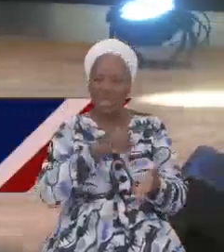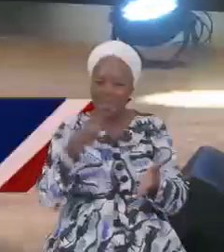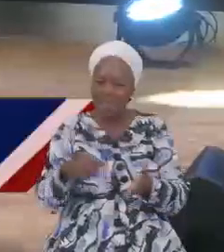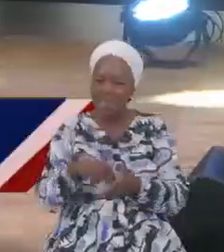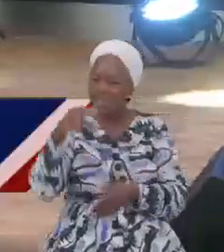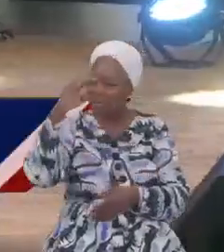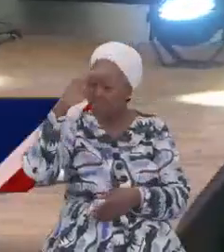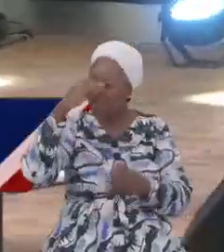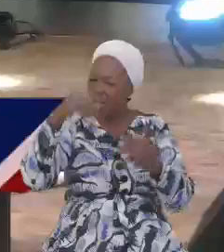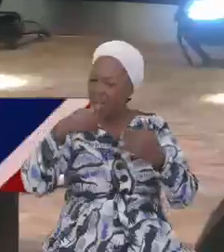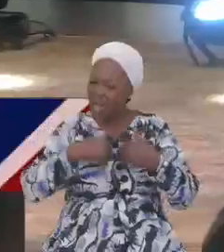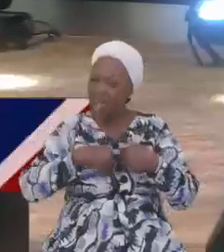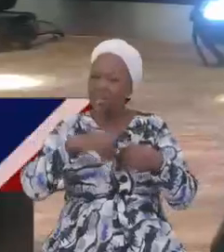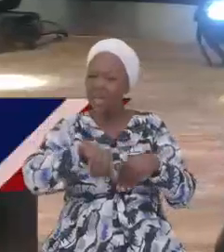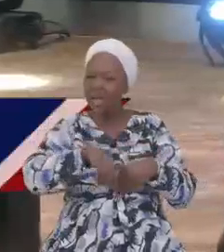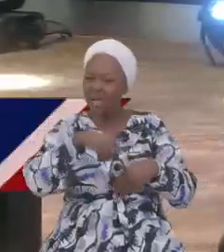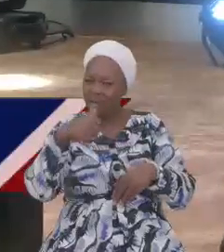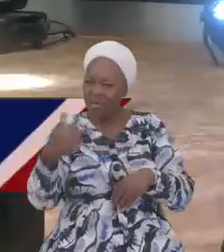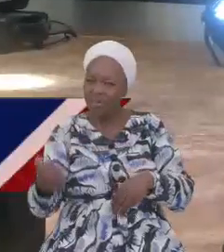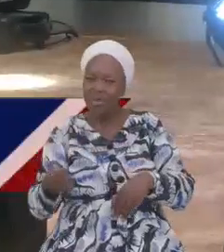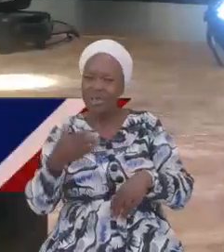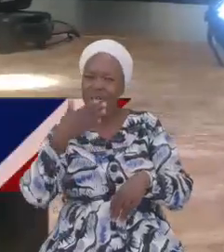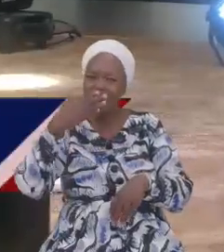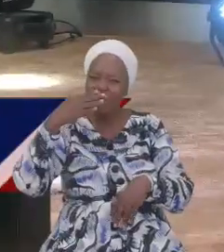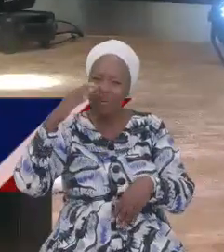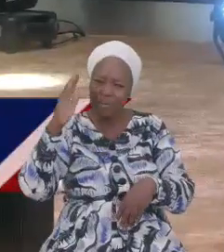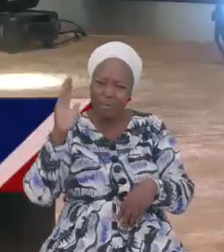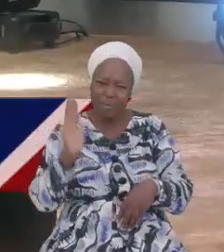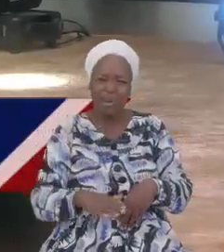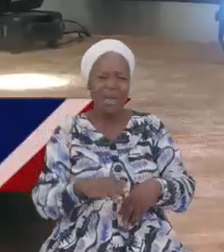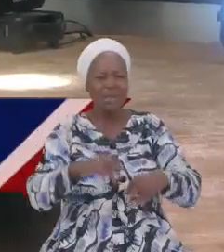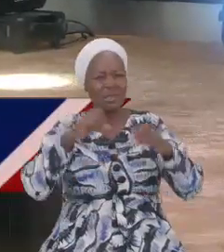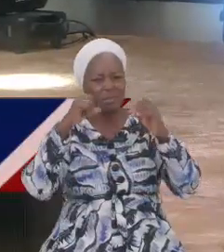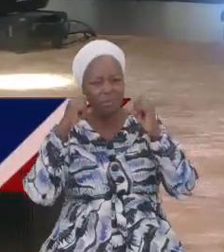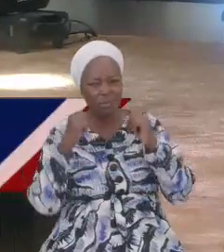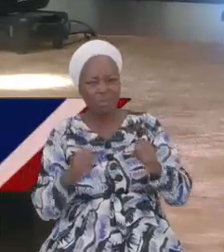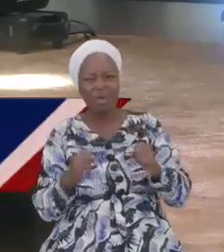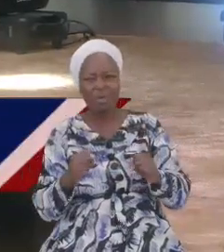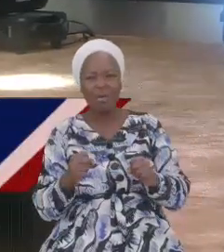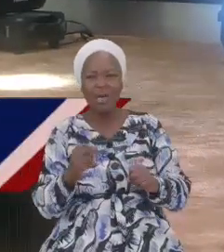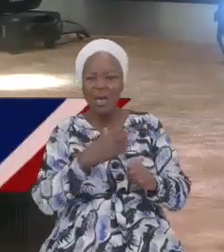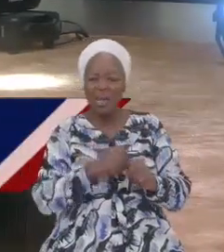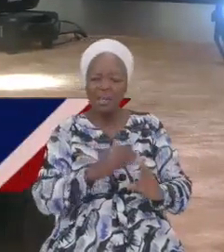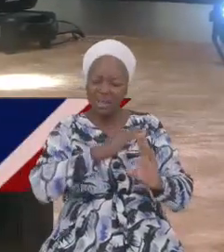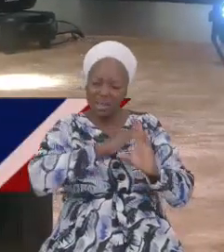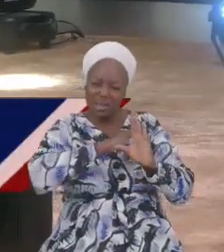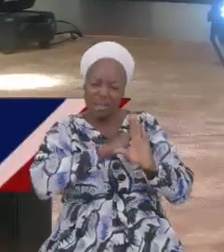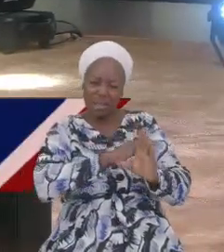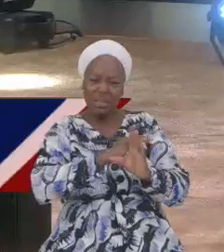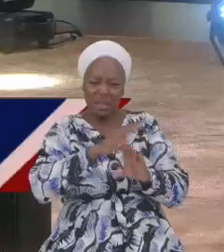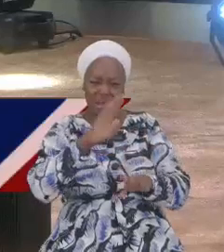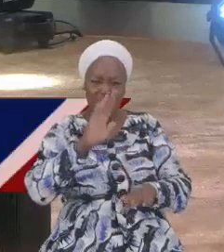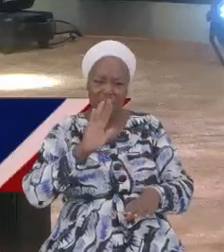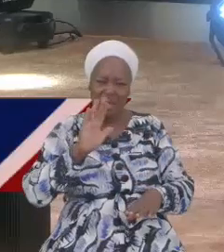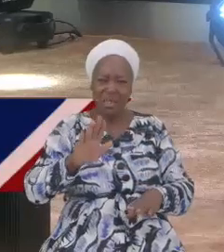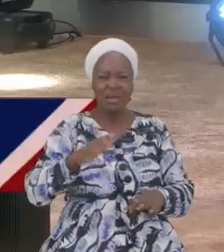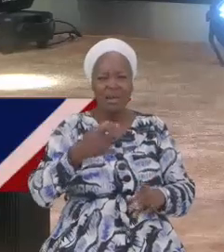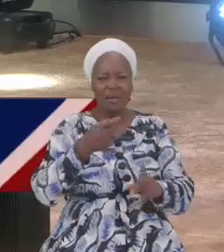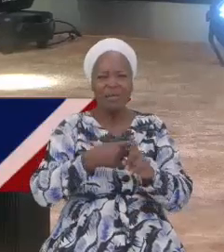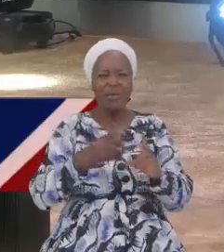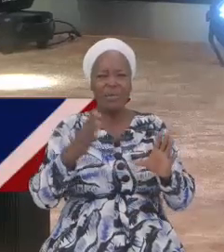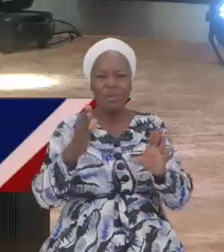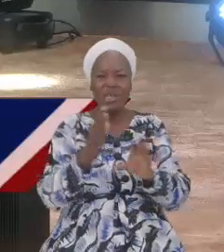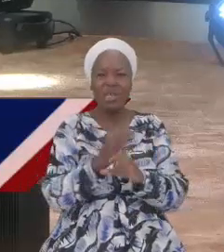has another subterranean power, and he's hindering him from getting